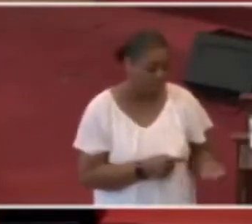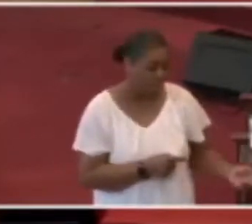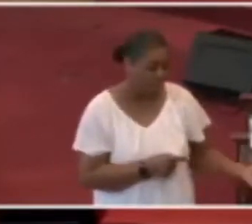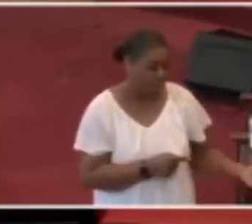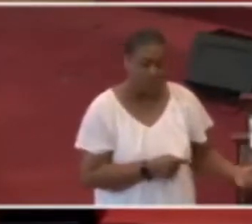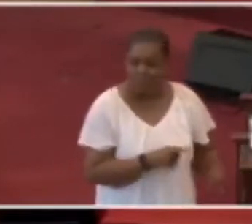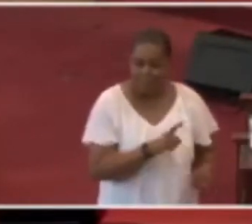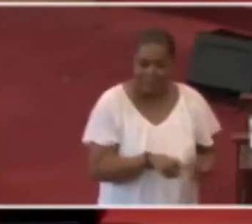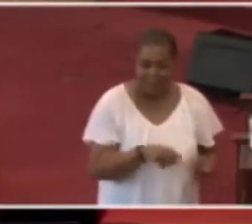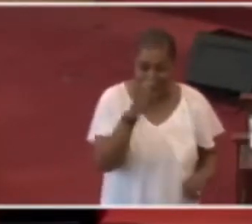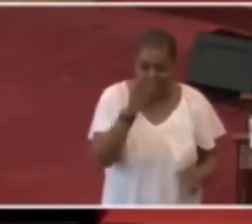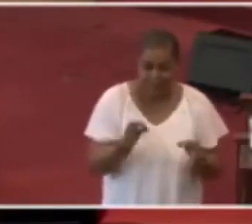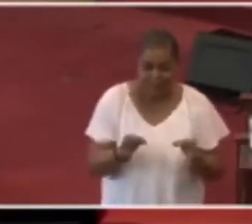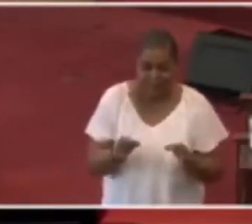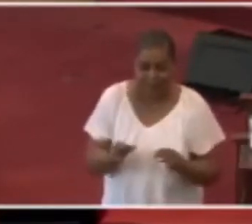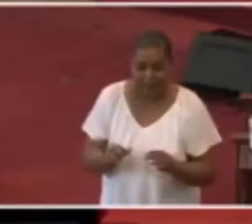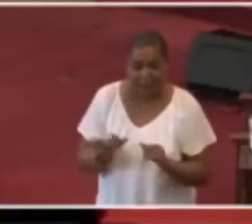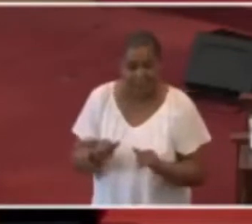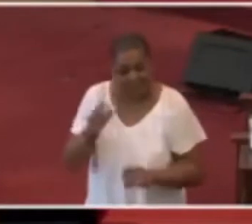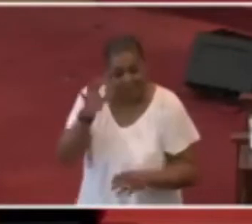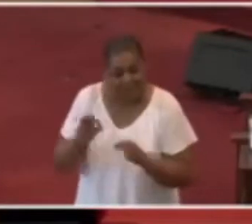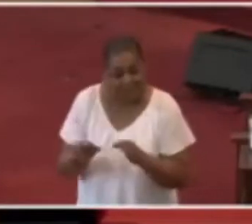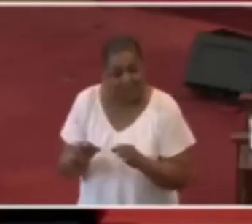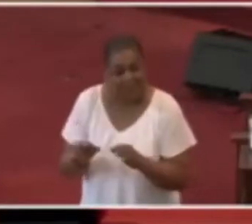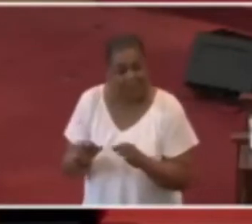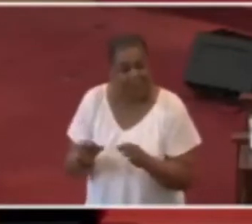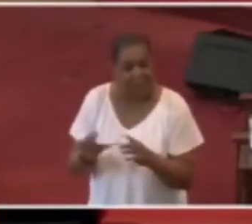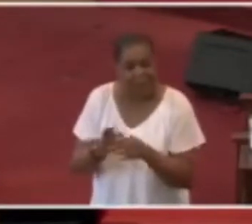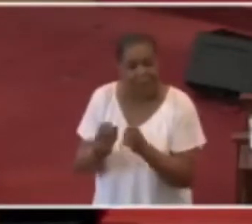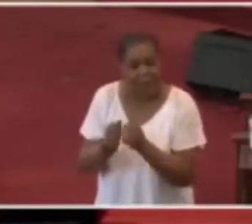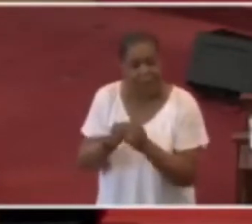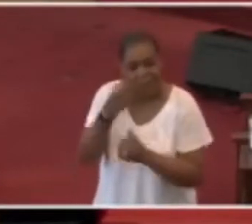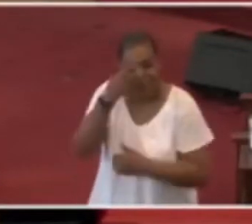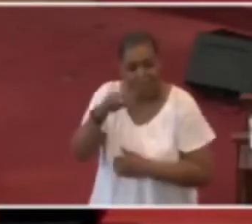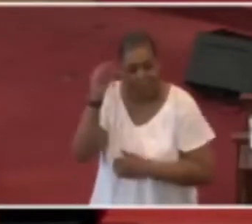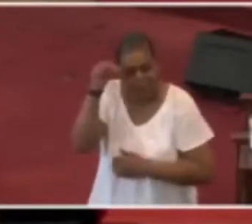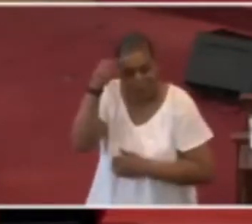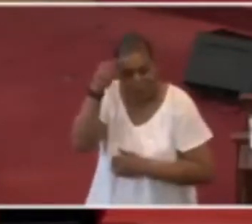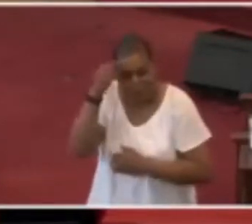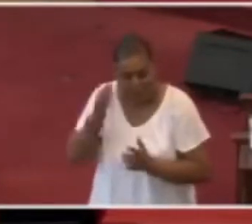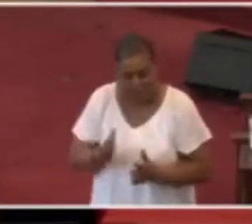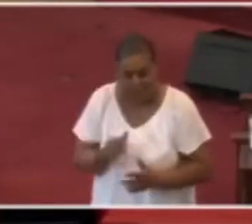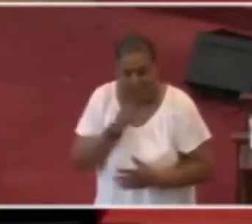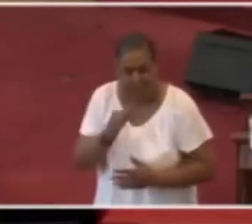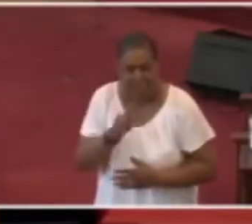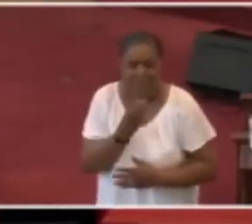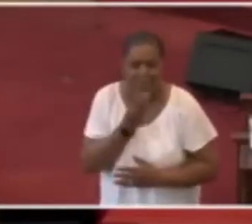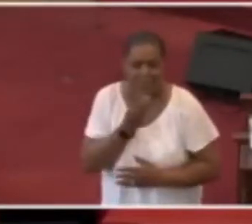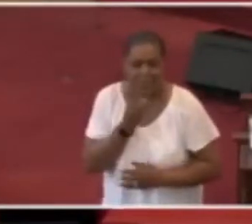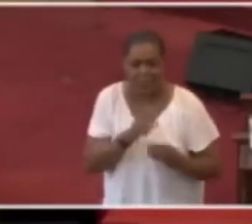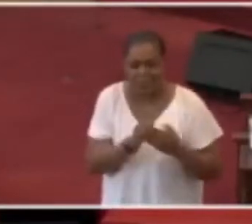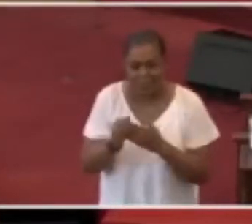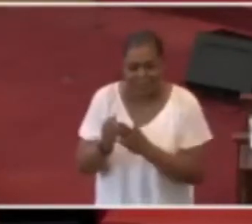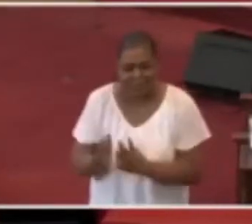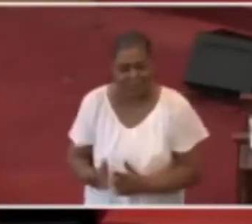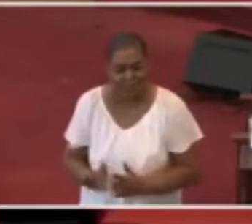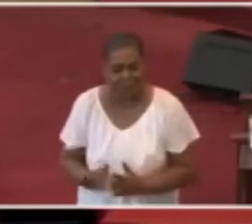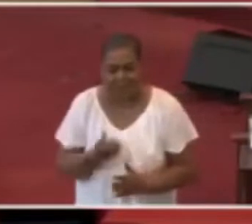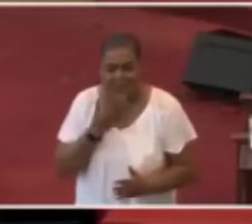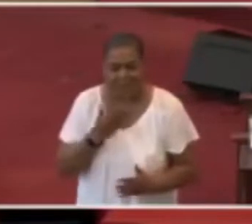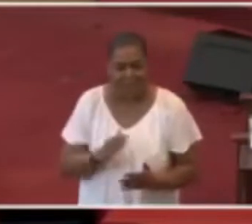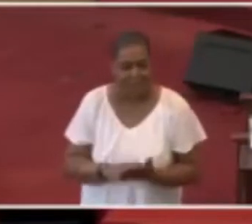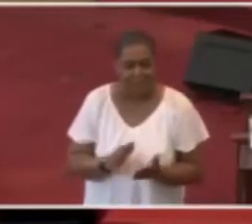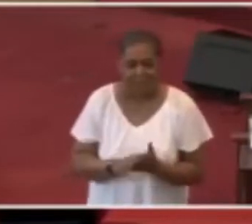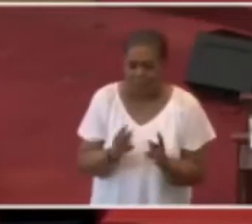among themselves. That decision rested with the Roman governor and not simply the Jewish leaders. This is a